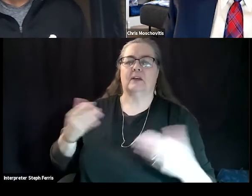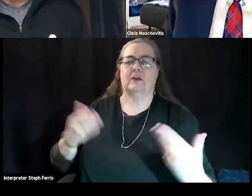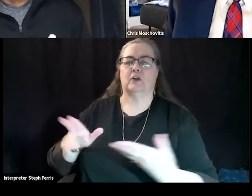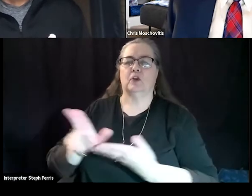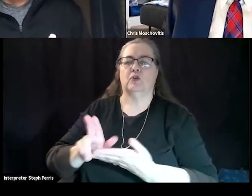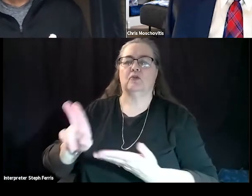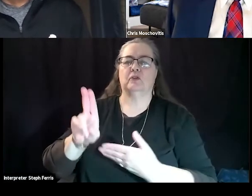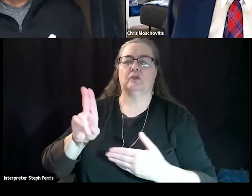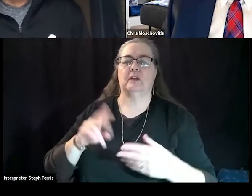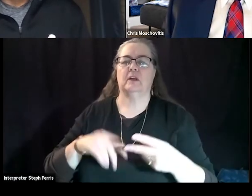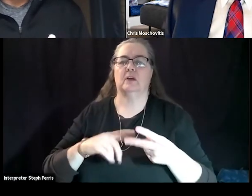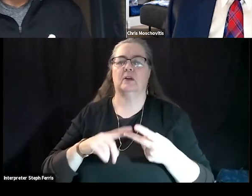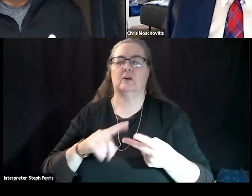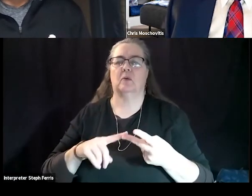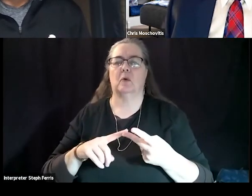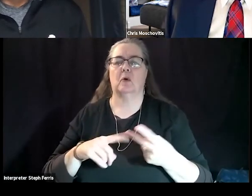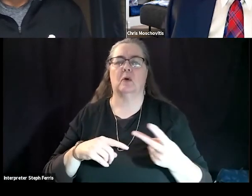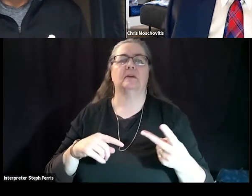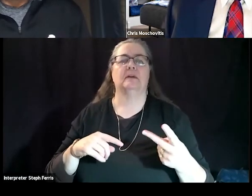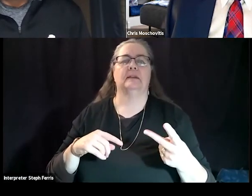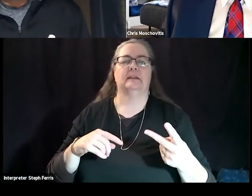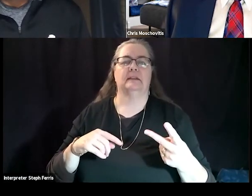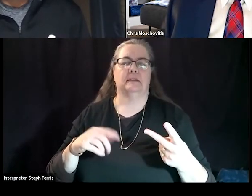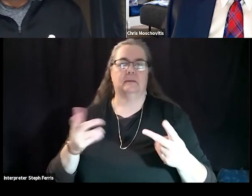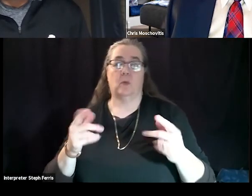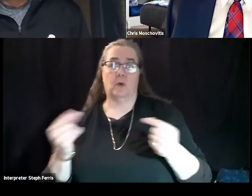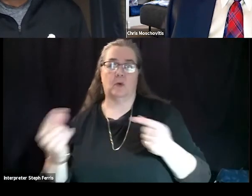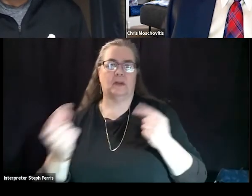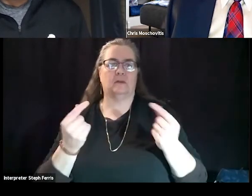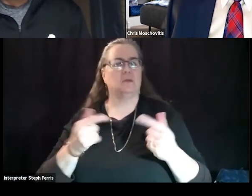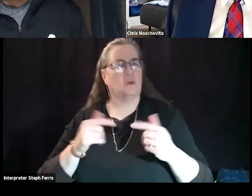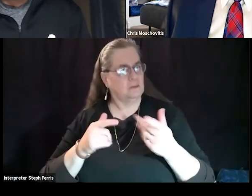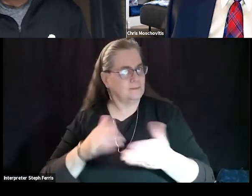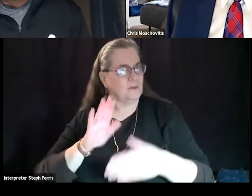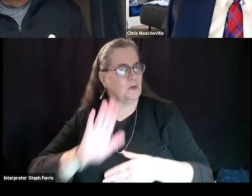you think? What recommendations would you make in that space to help out?